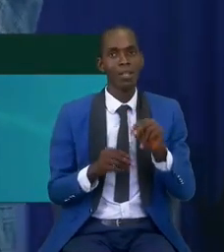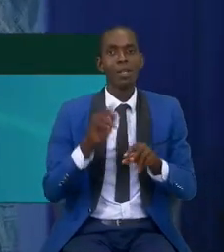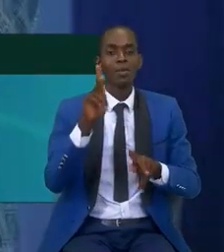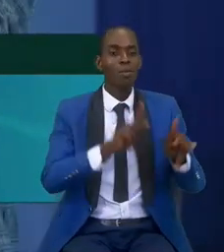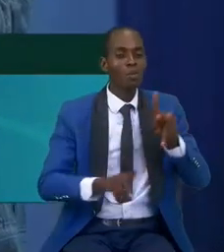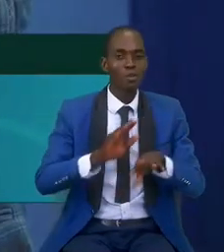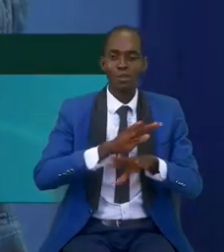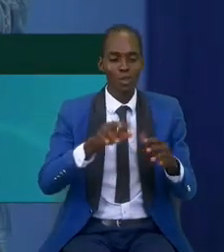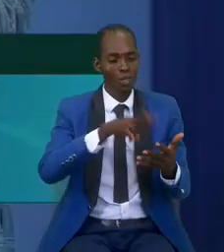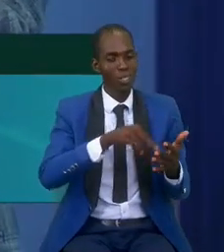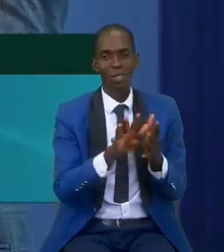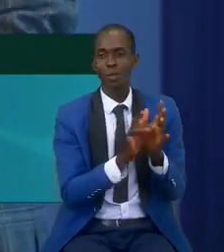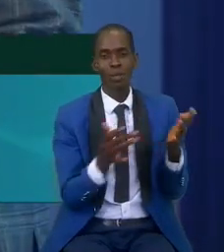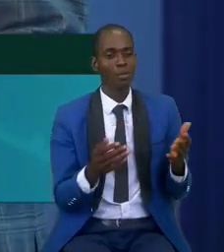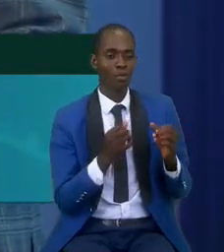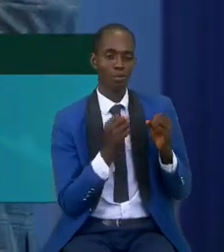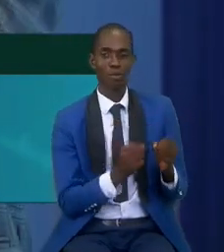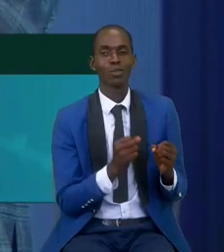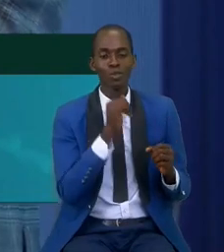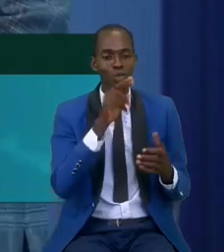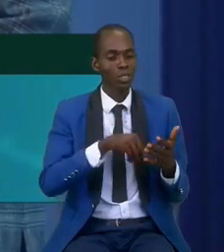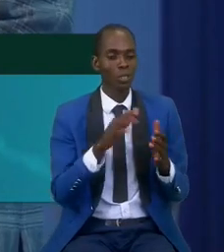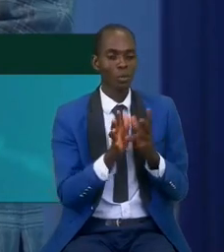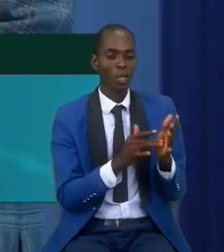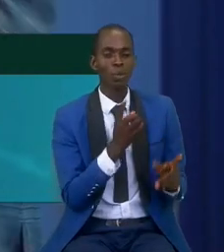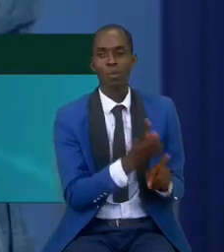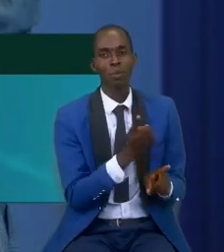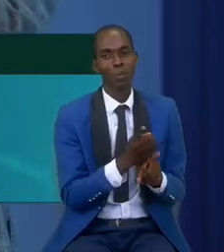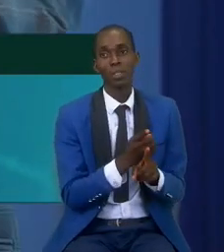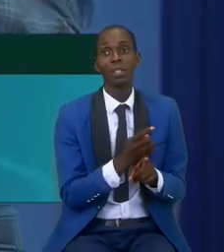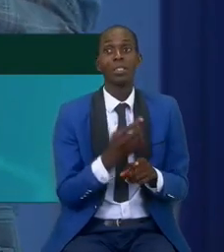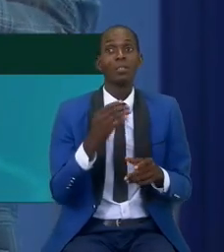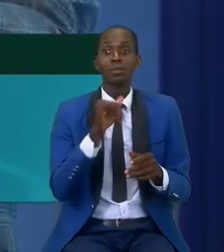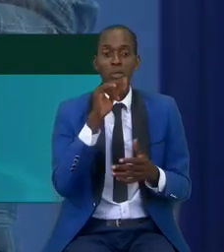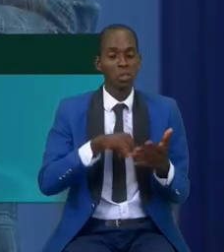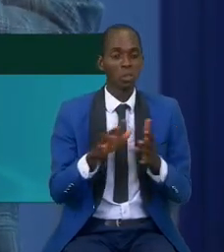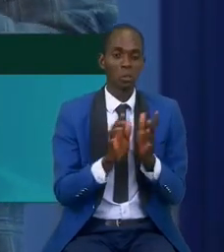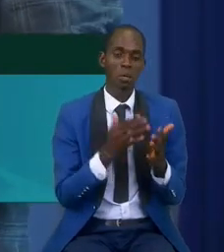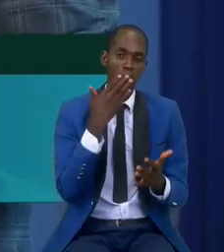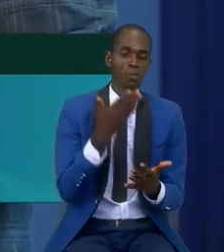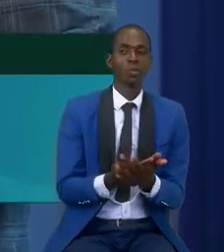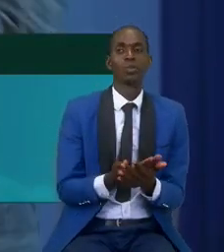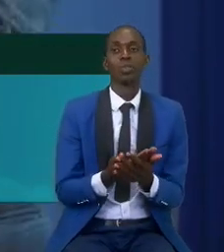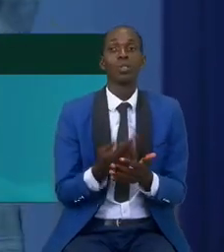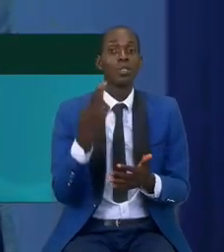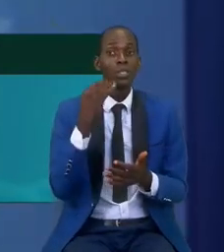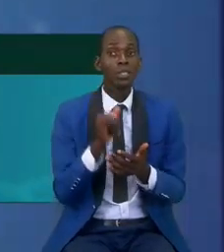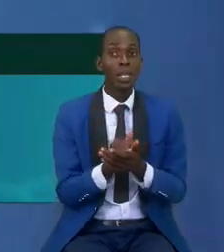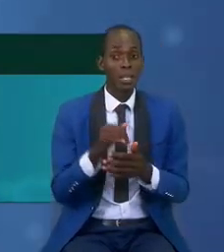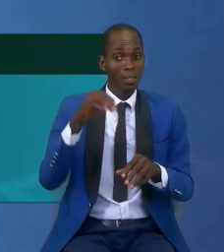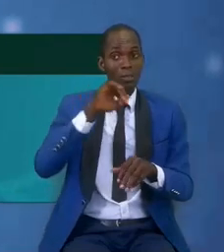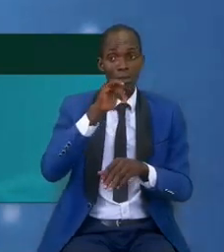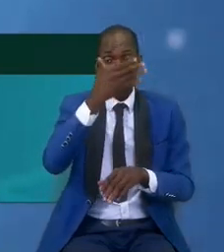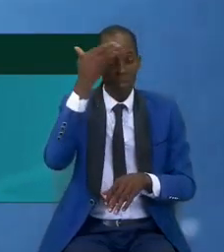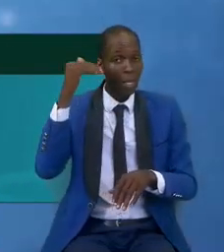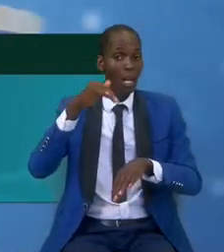don't understand he walks at the time of Noah he kept on walking he said the people that believe they didn't understand